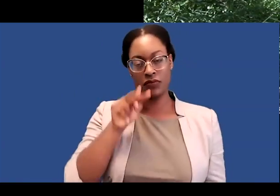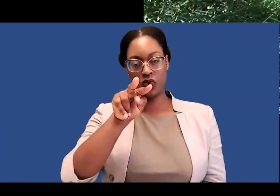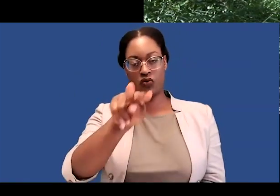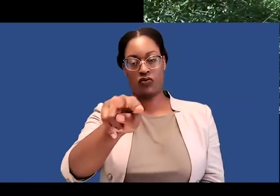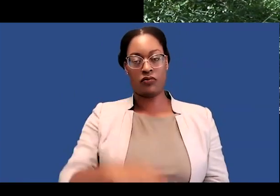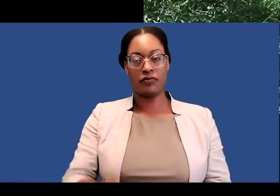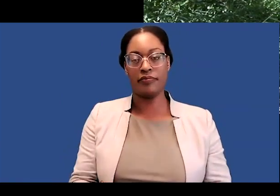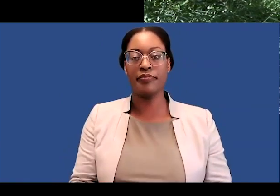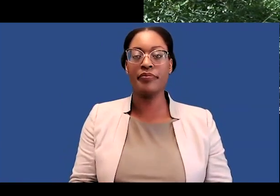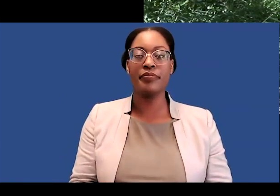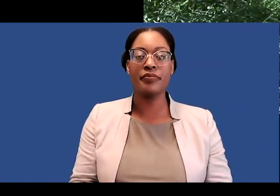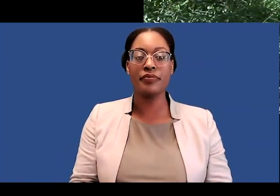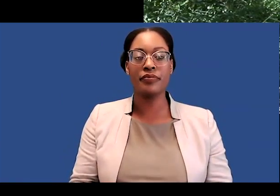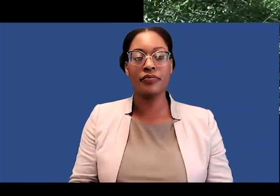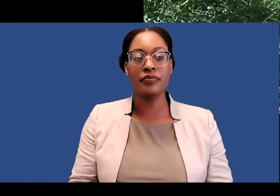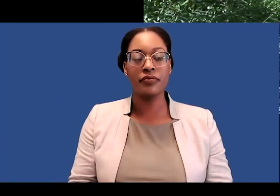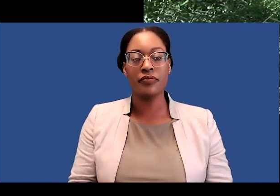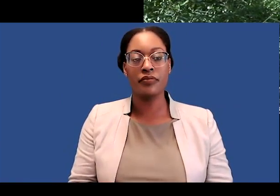And we're just going to,